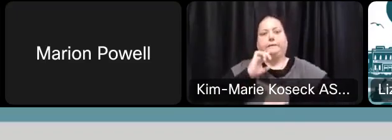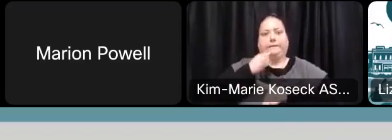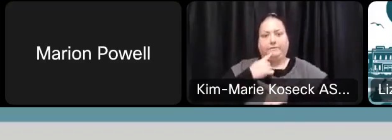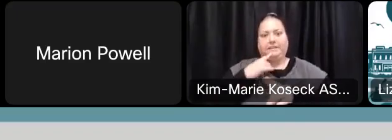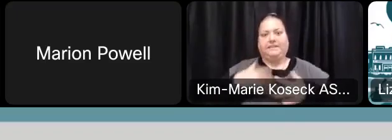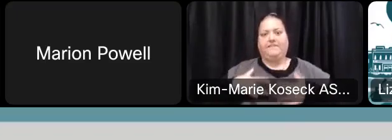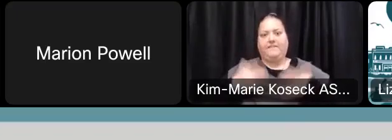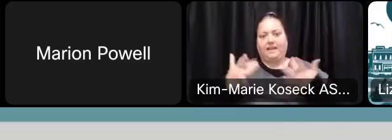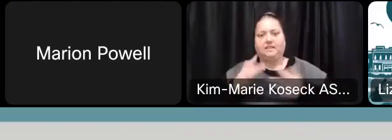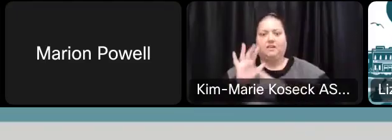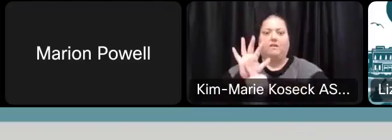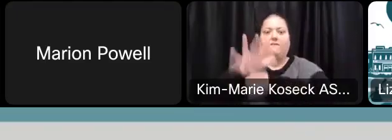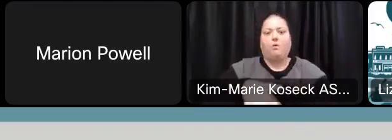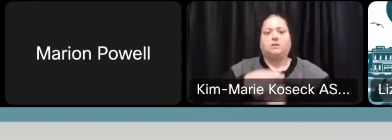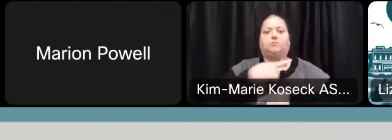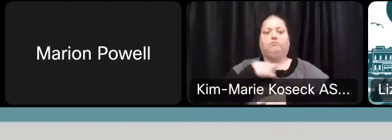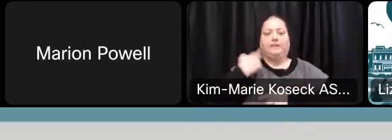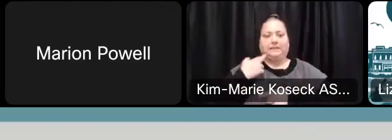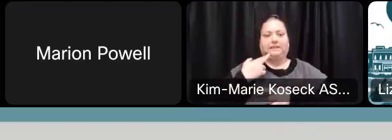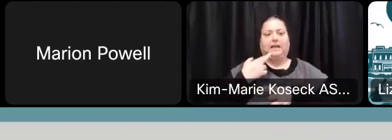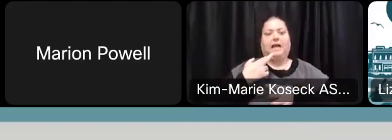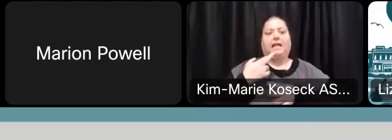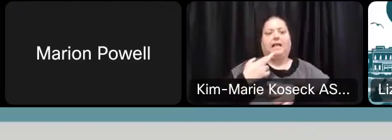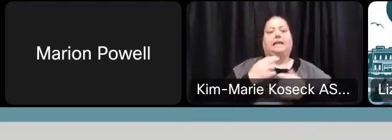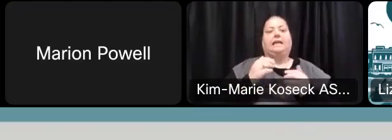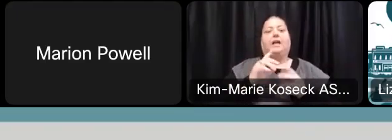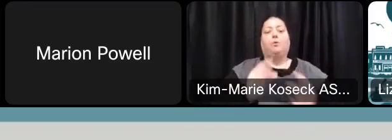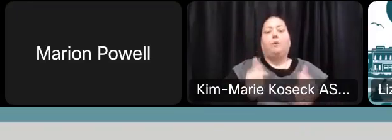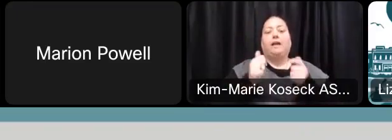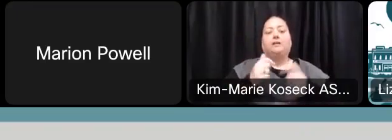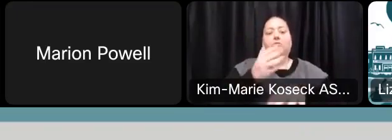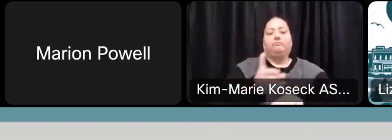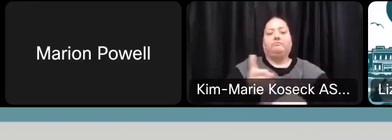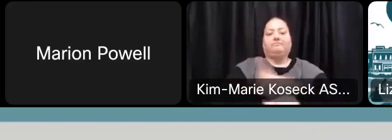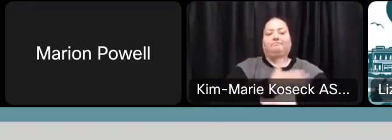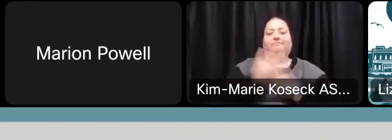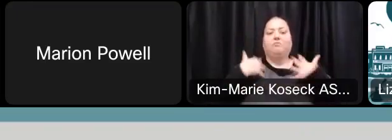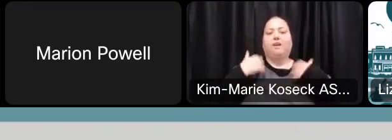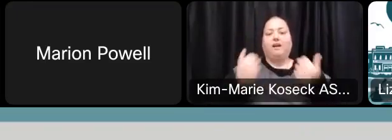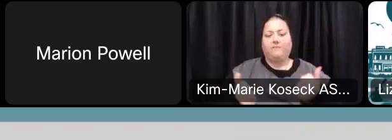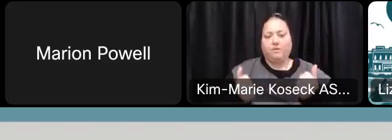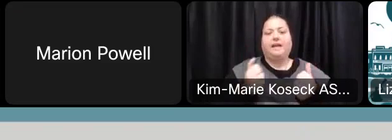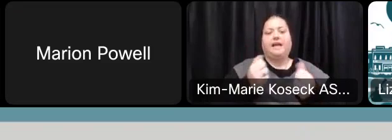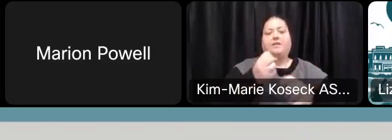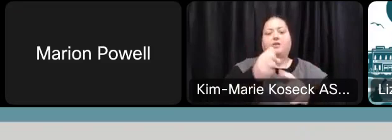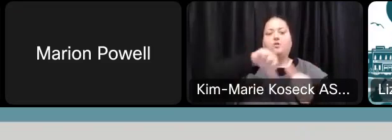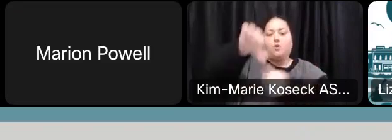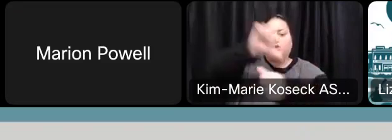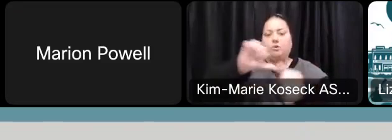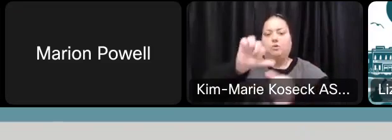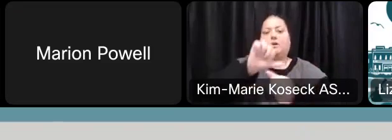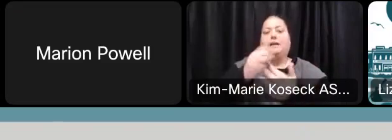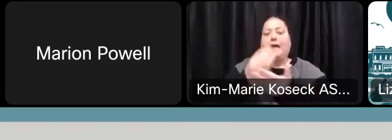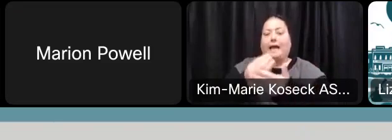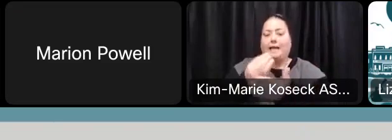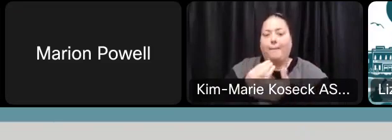quickly recover interconnected social, economic, and ecological system structure and function in the aftermath of a